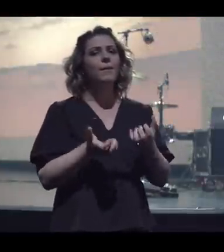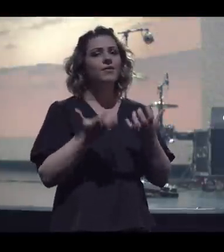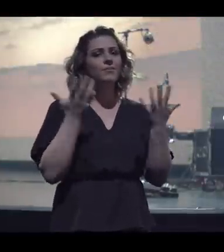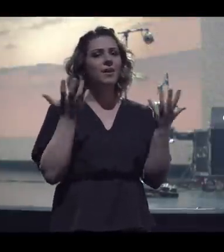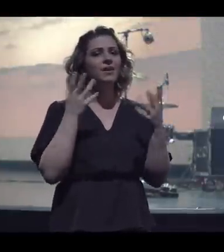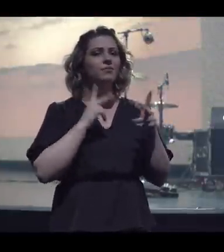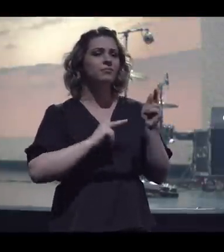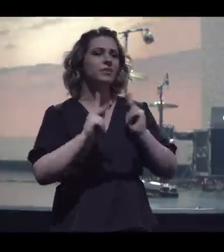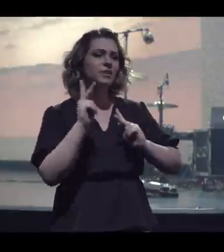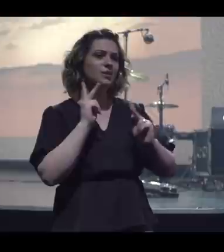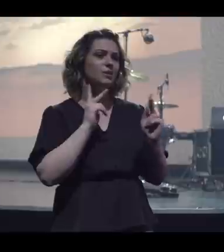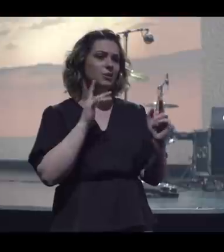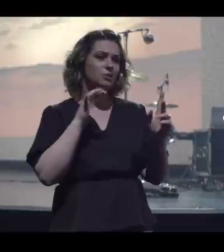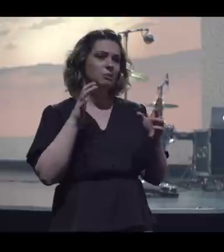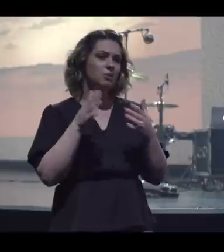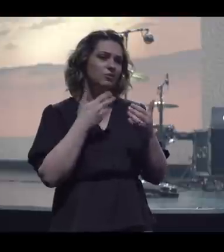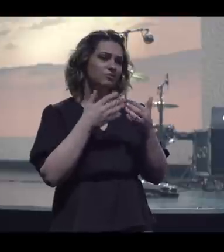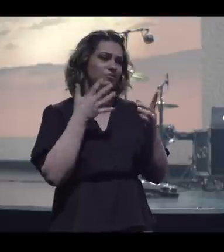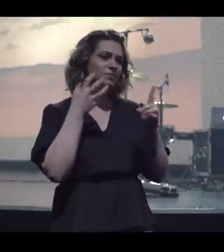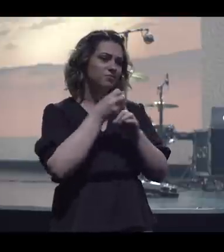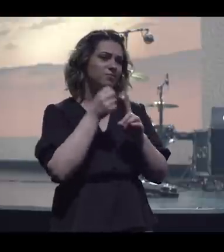that are breaking up and just, ah.